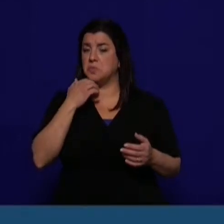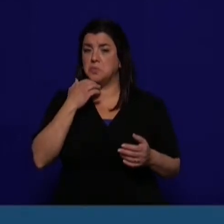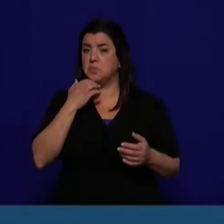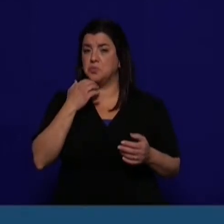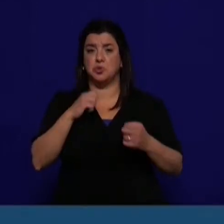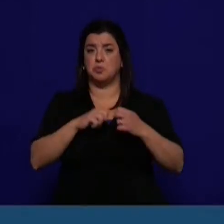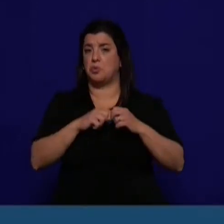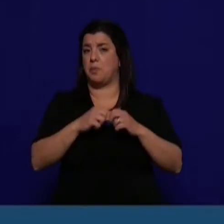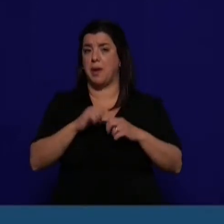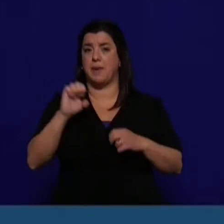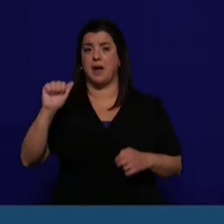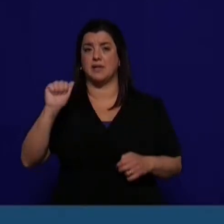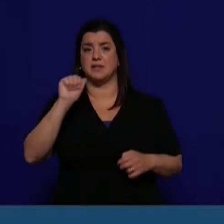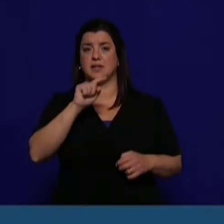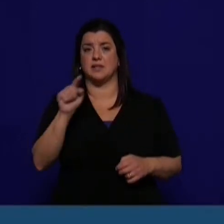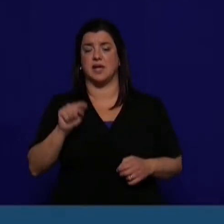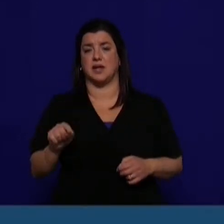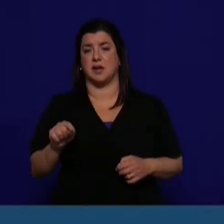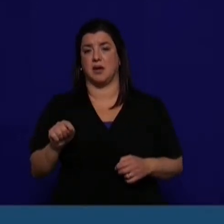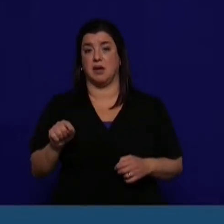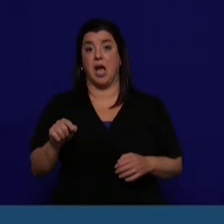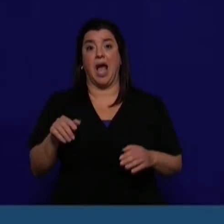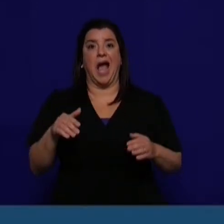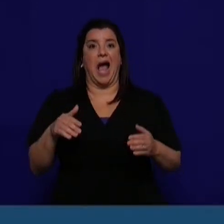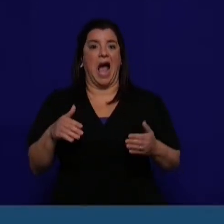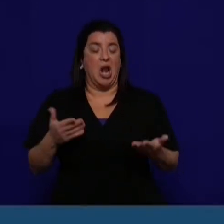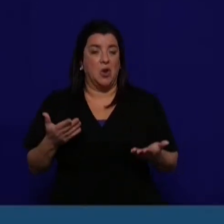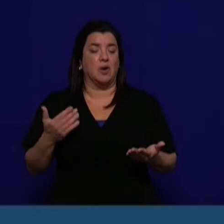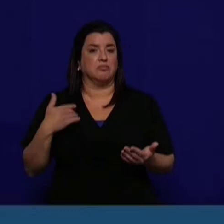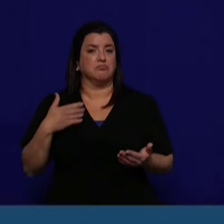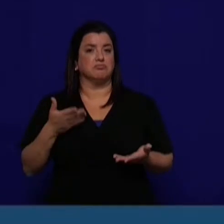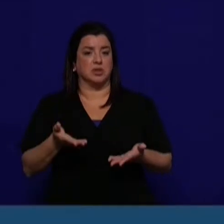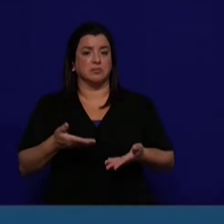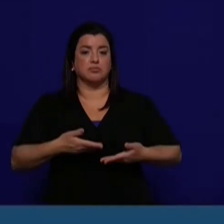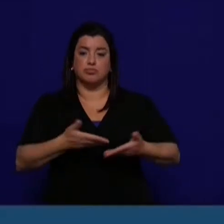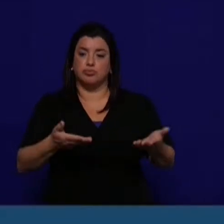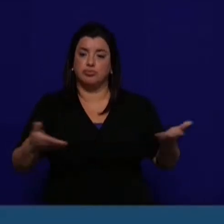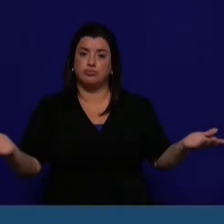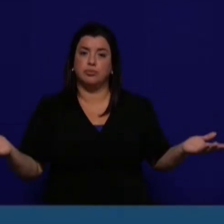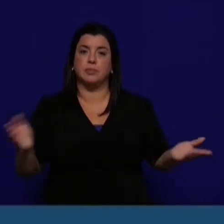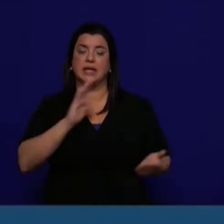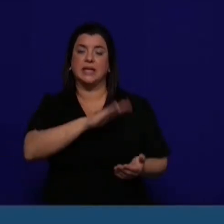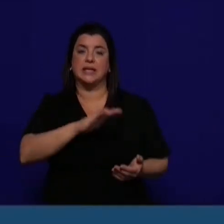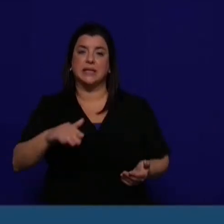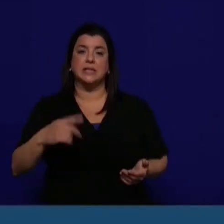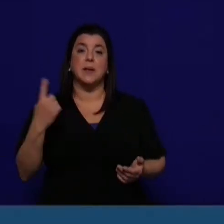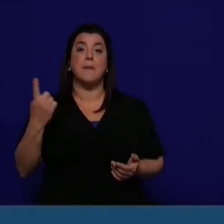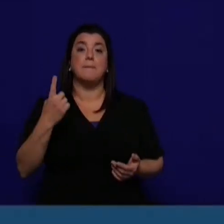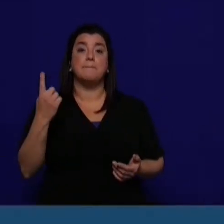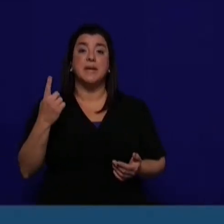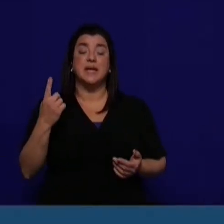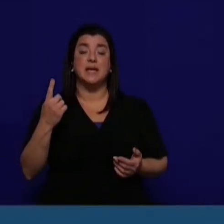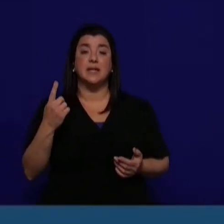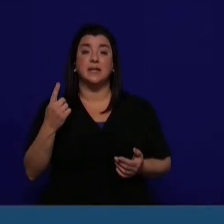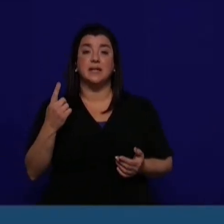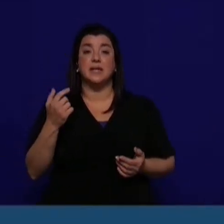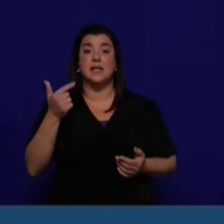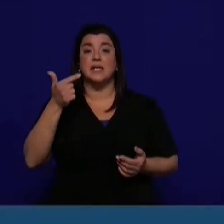tal-AstraZeneca. U allura aħna din qiegħda tingħata lil dawk il-persuni kollha li għandhom inqas minn 70 sena.